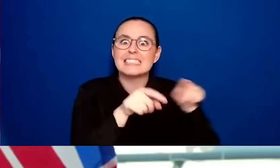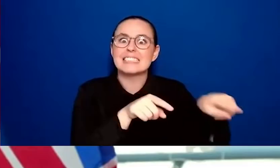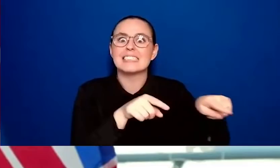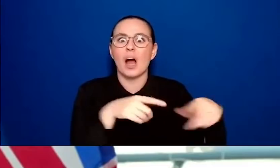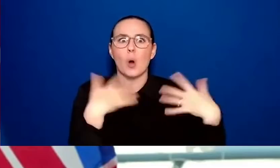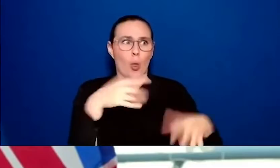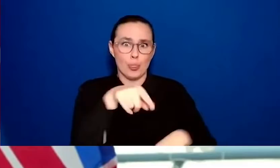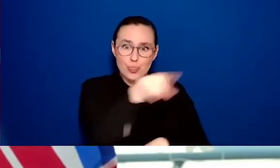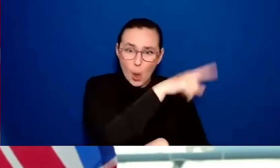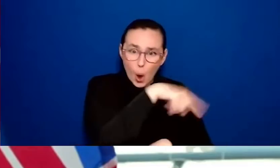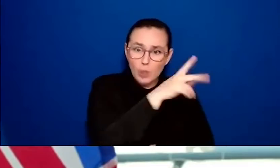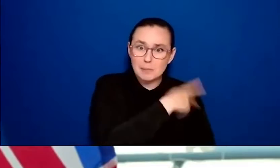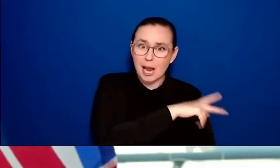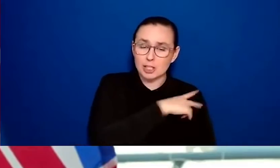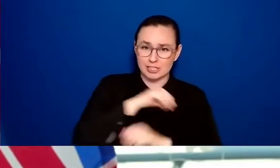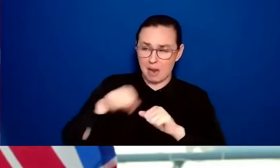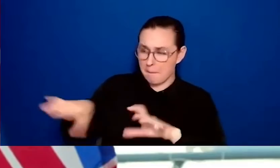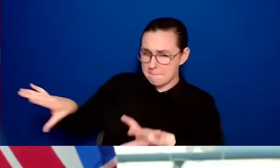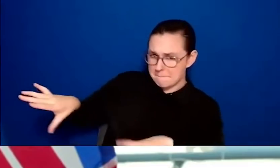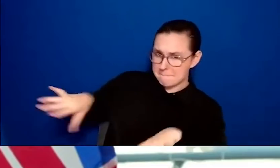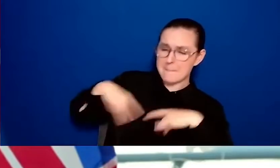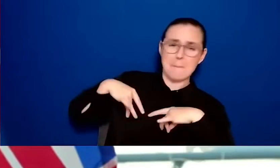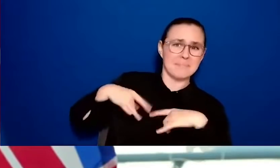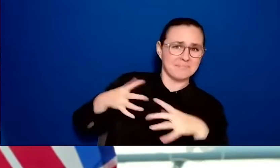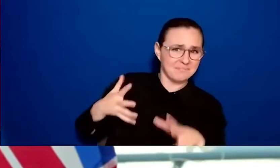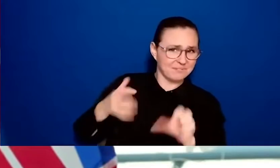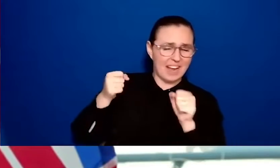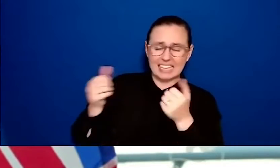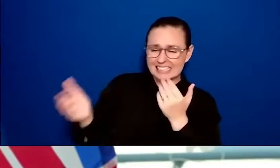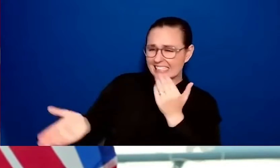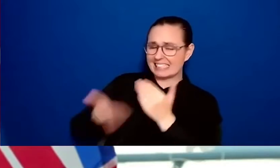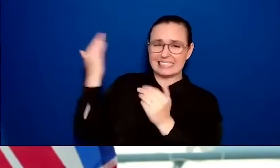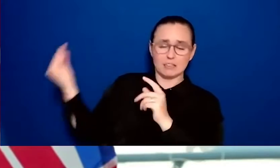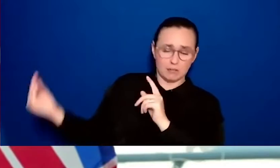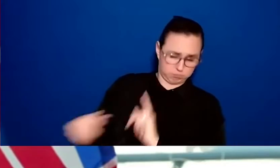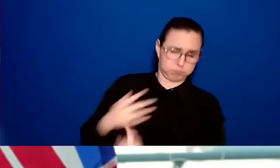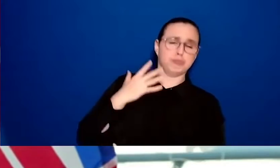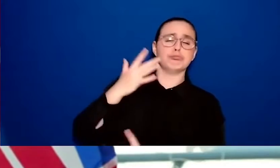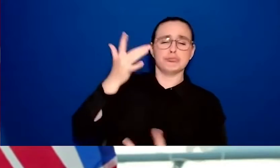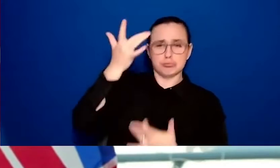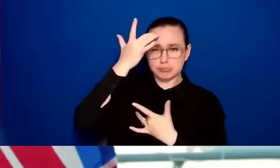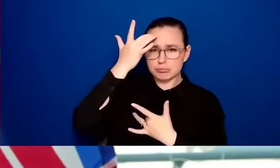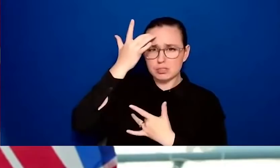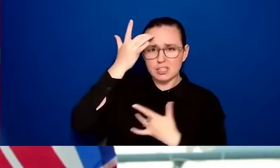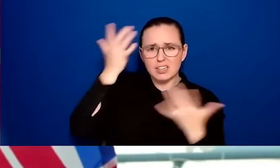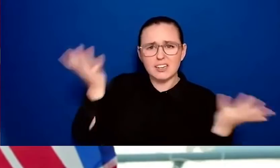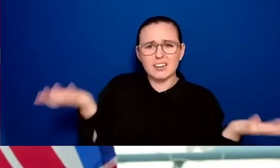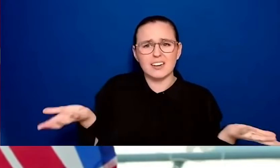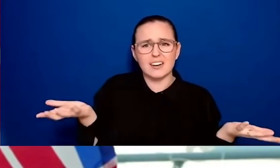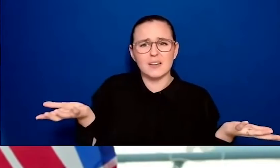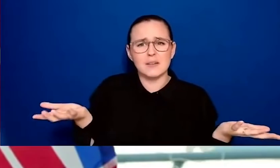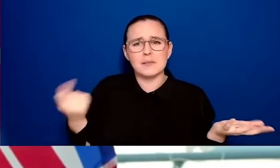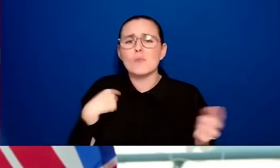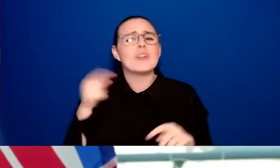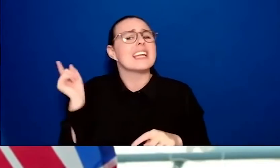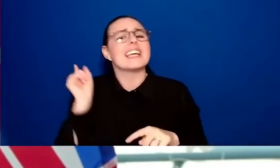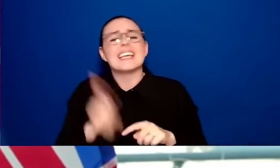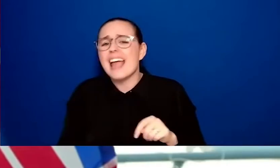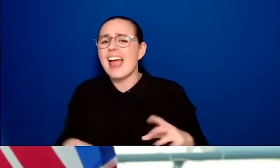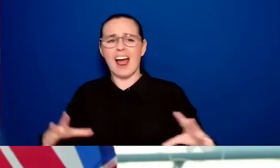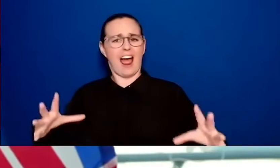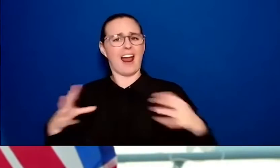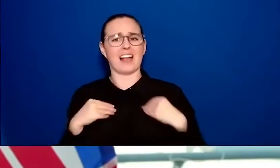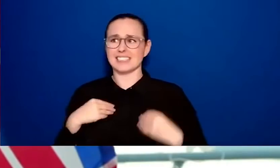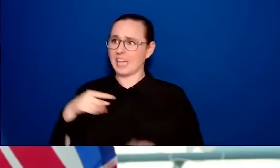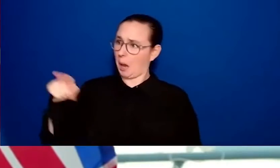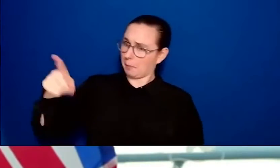immune response themselves. So there are settings where we cannot afford to have unvaccinated healthcare workers working. I